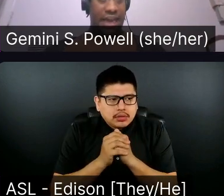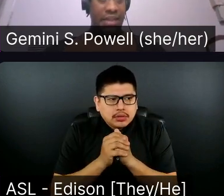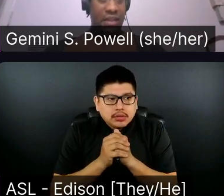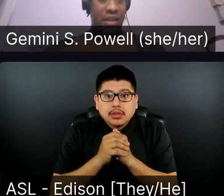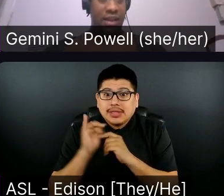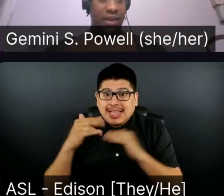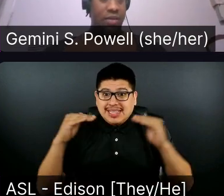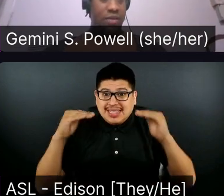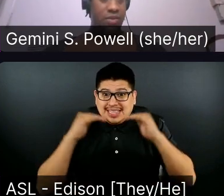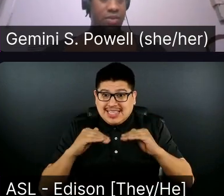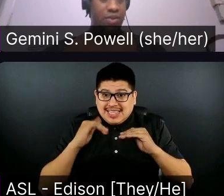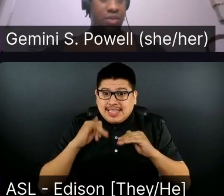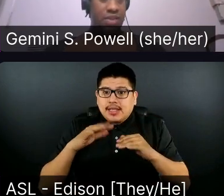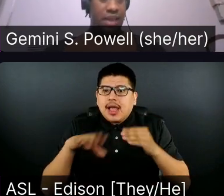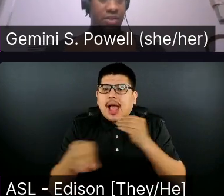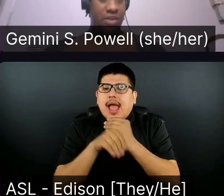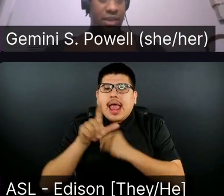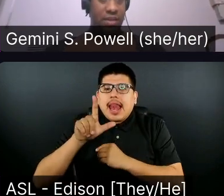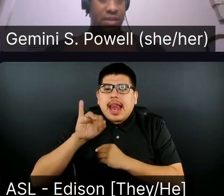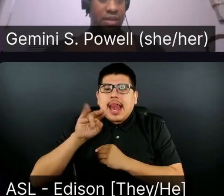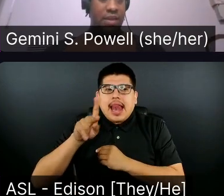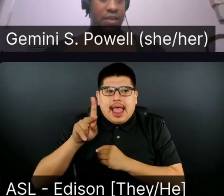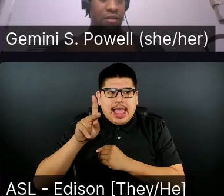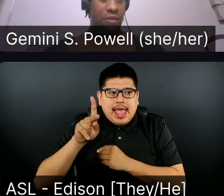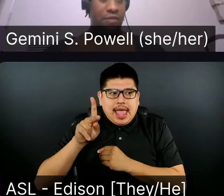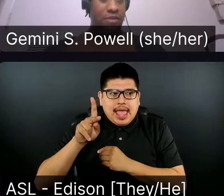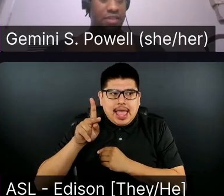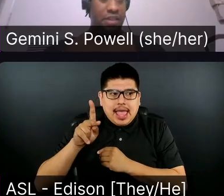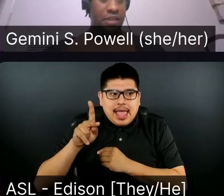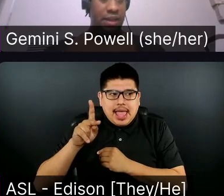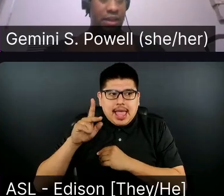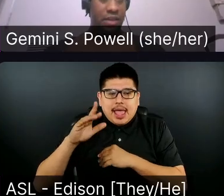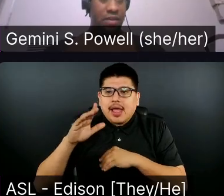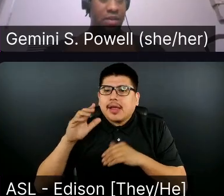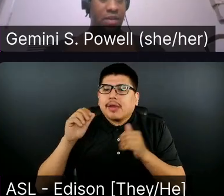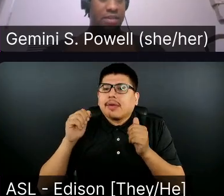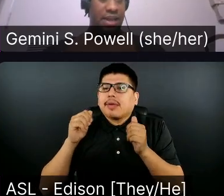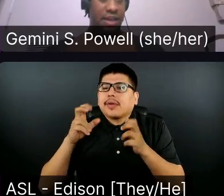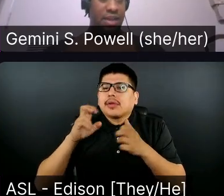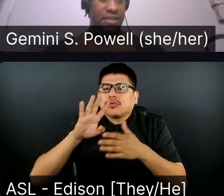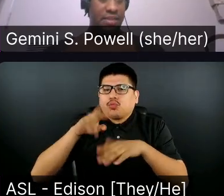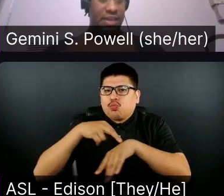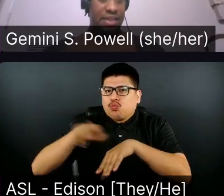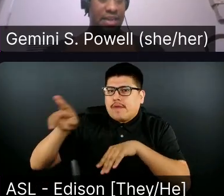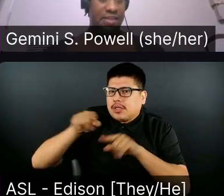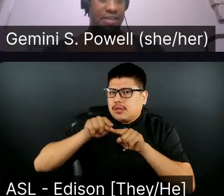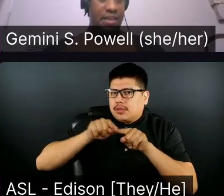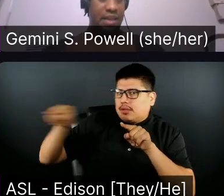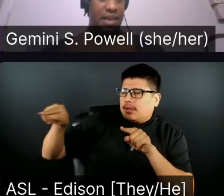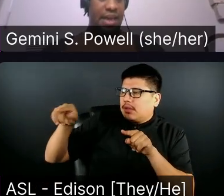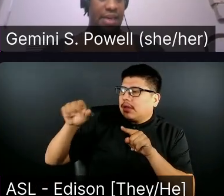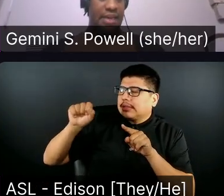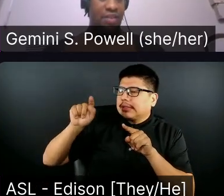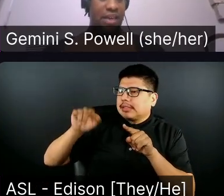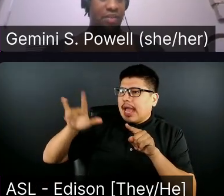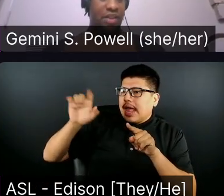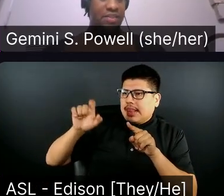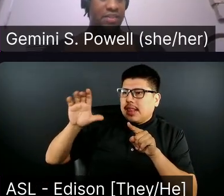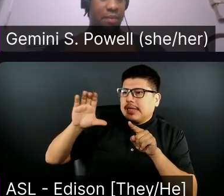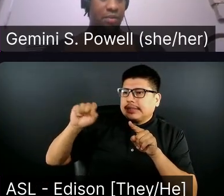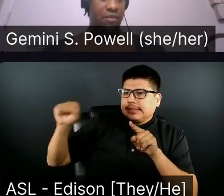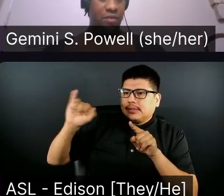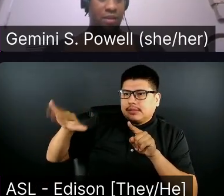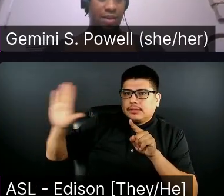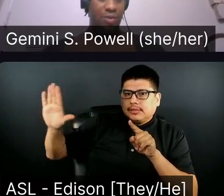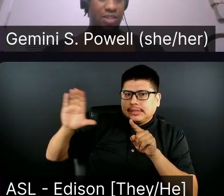about, adding the link to the style sheet, referencing the link style.css, and even giving